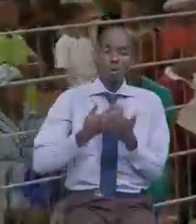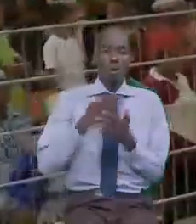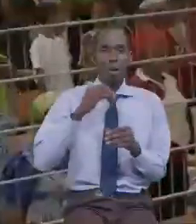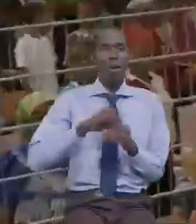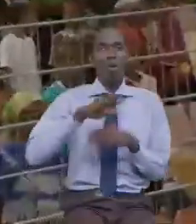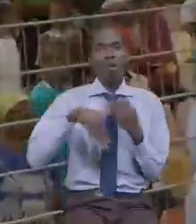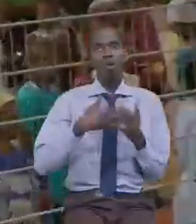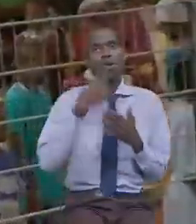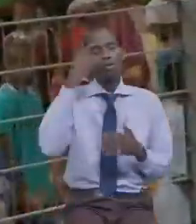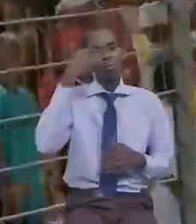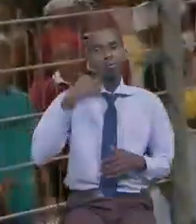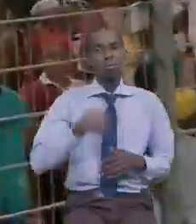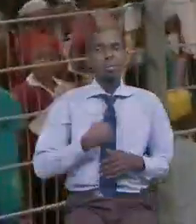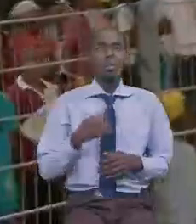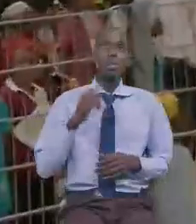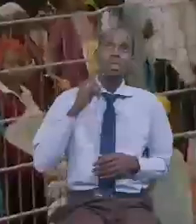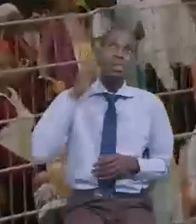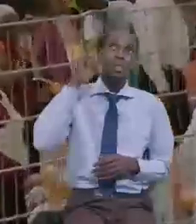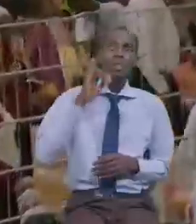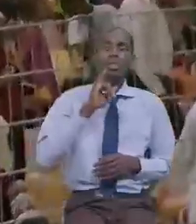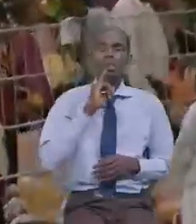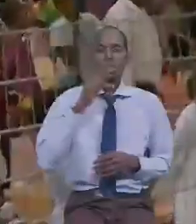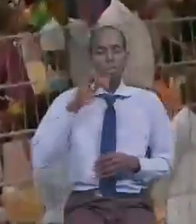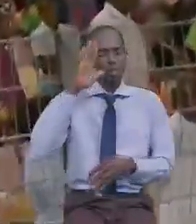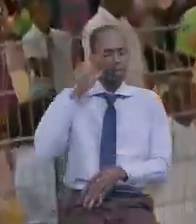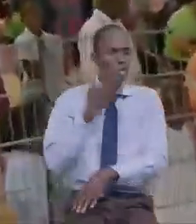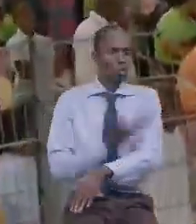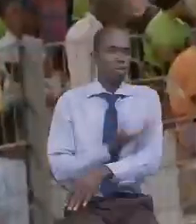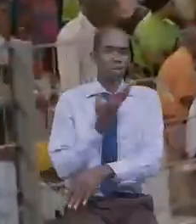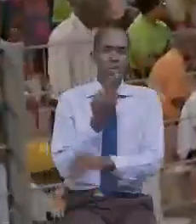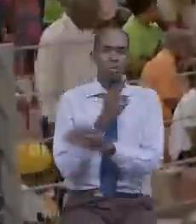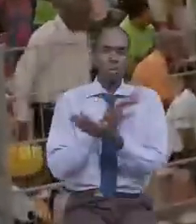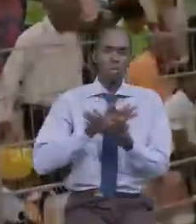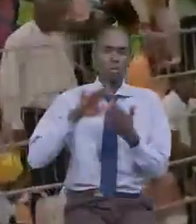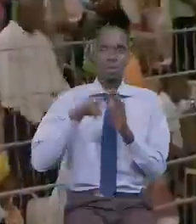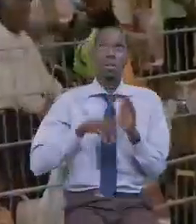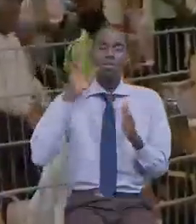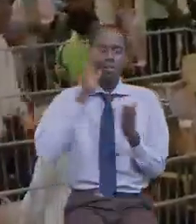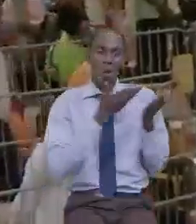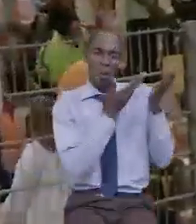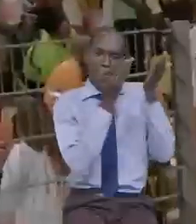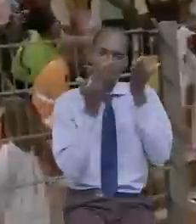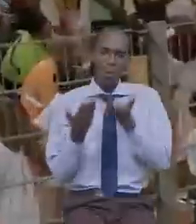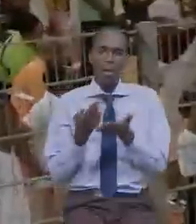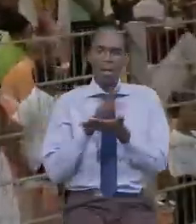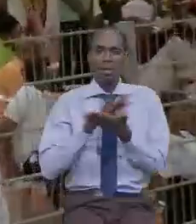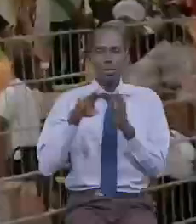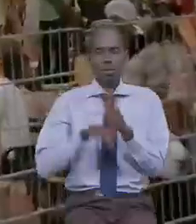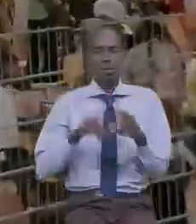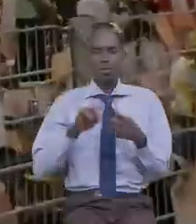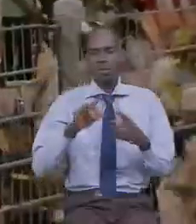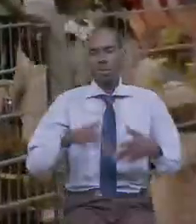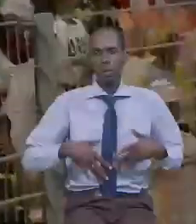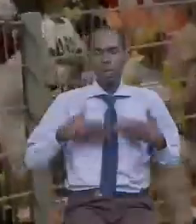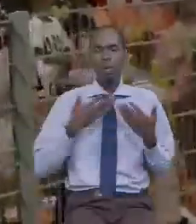the Son of Righteousness. He'll bring righteousness into your life. Righteousness into